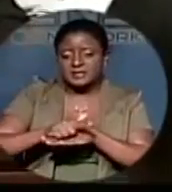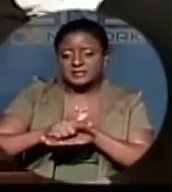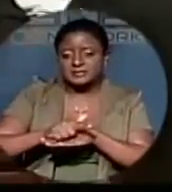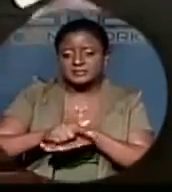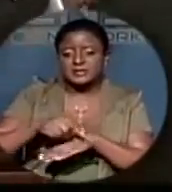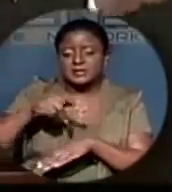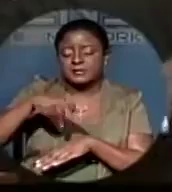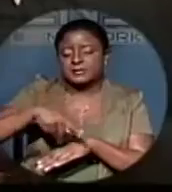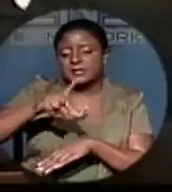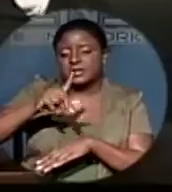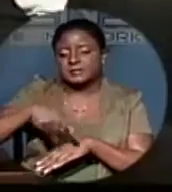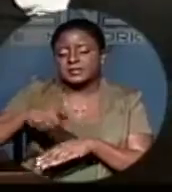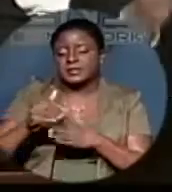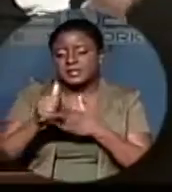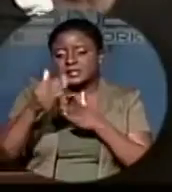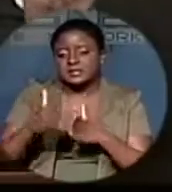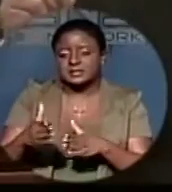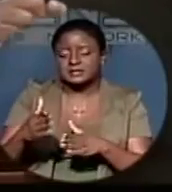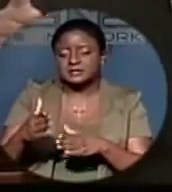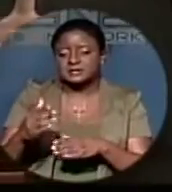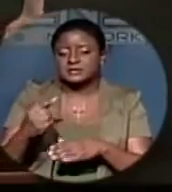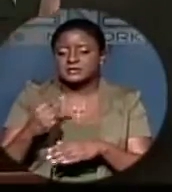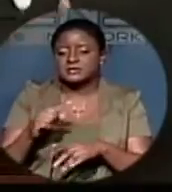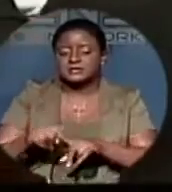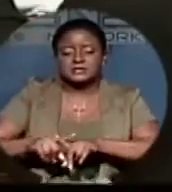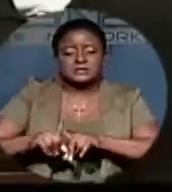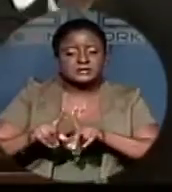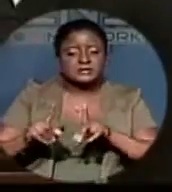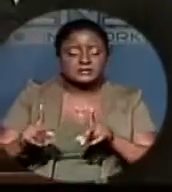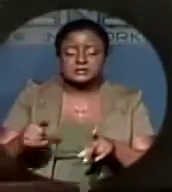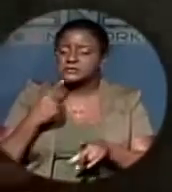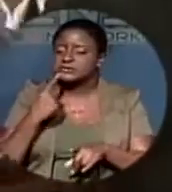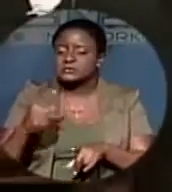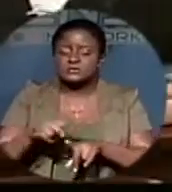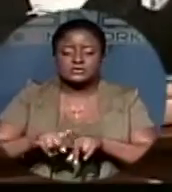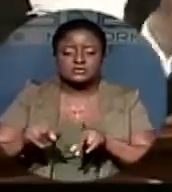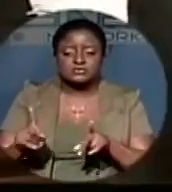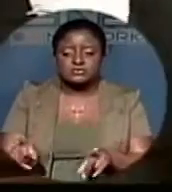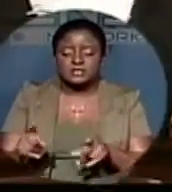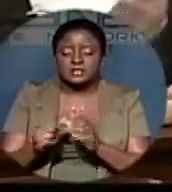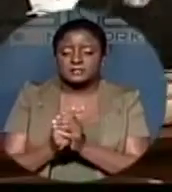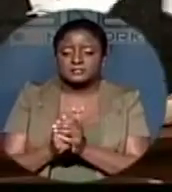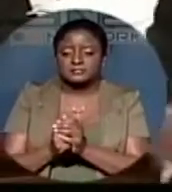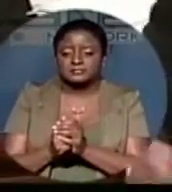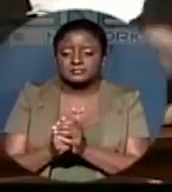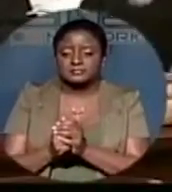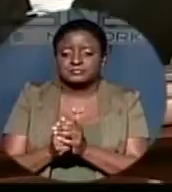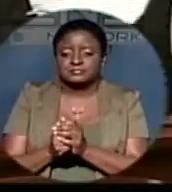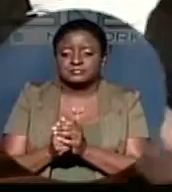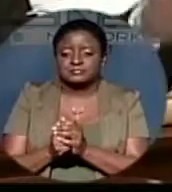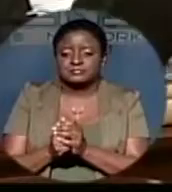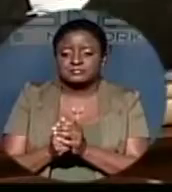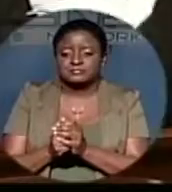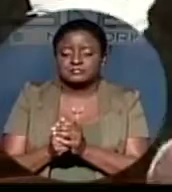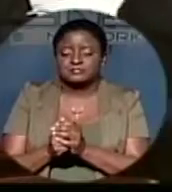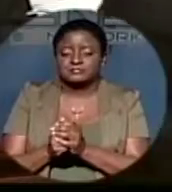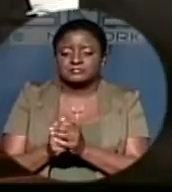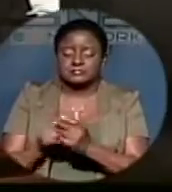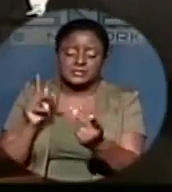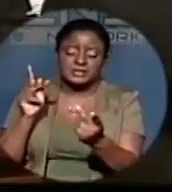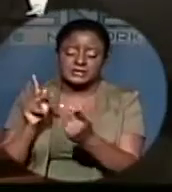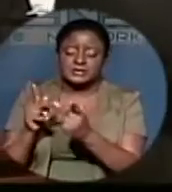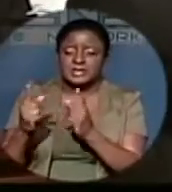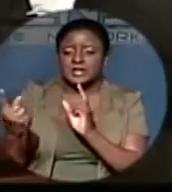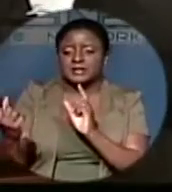leader disagreed and claimed that over time the government would have benefited financially. Precise meaning of the joint